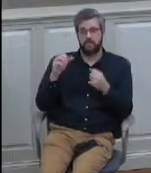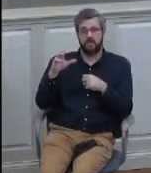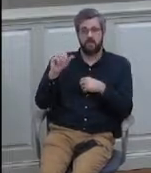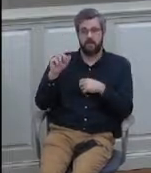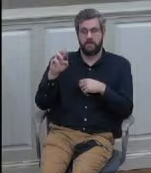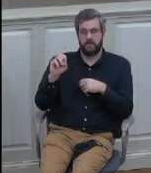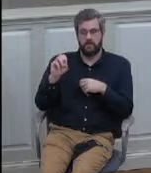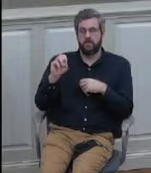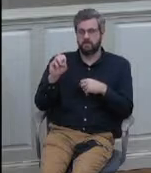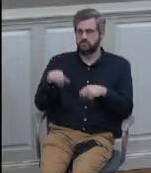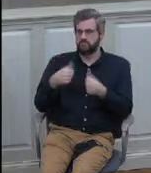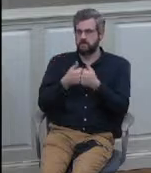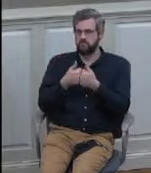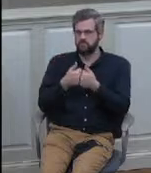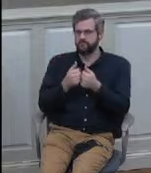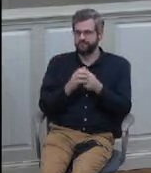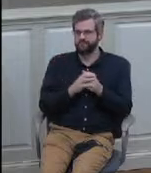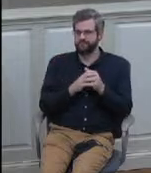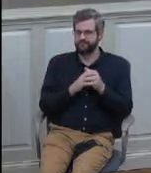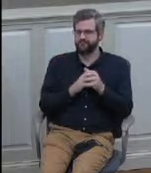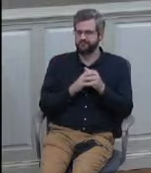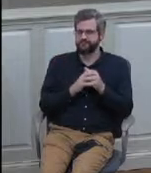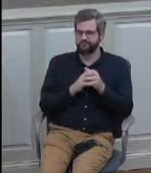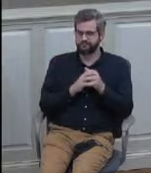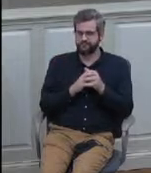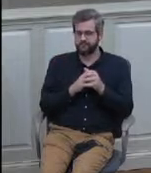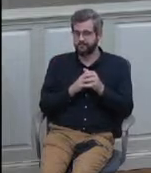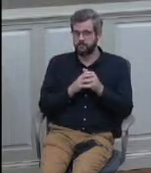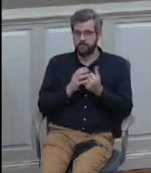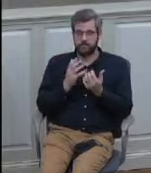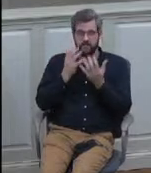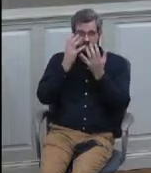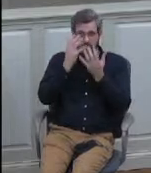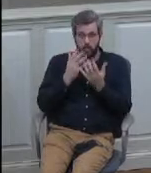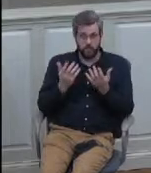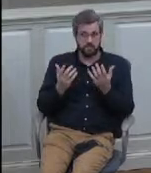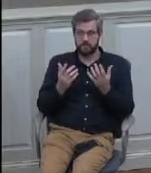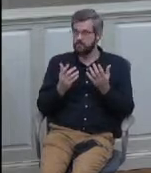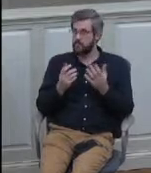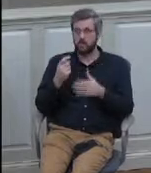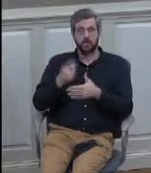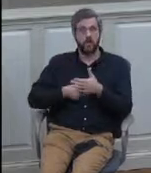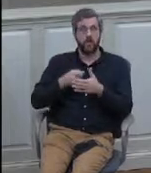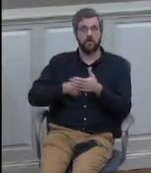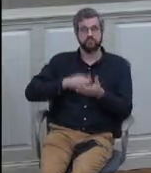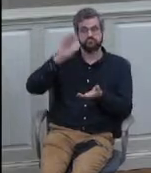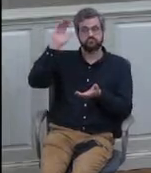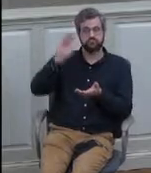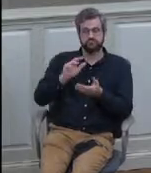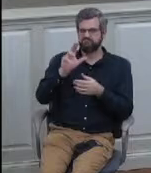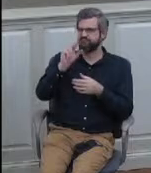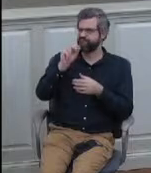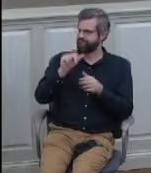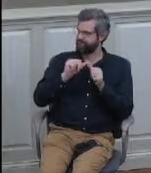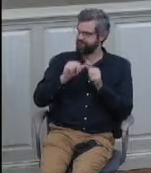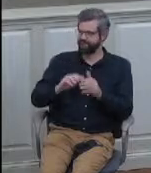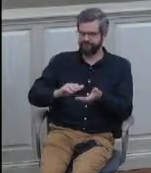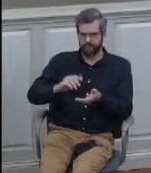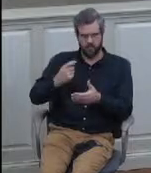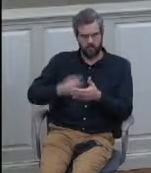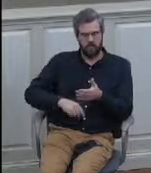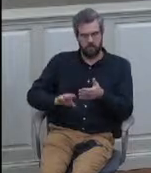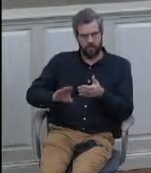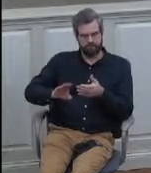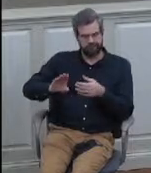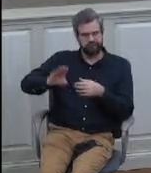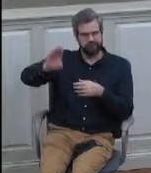challenge. It is something that, unfortunately, it doesn't get less expensive. It's something that's continued to rise, those